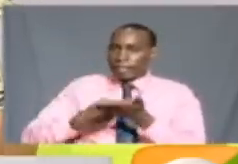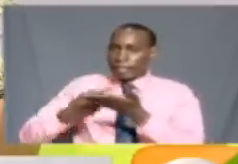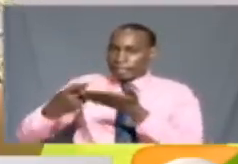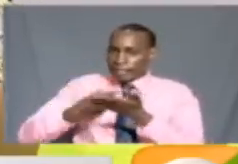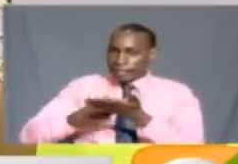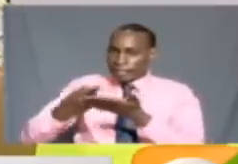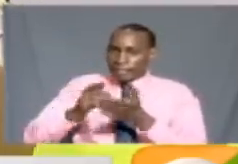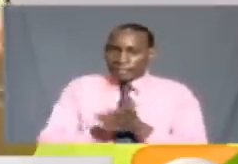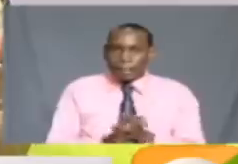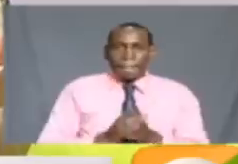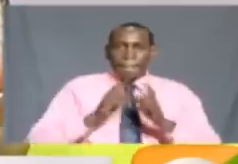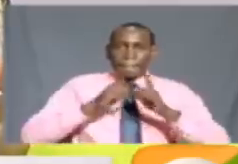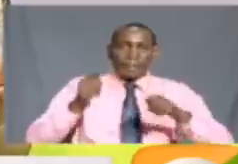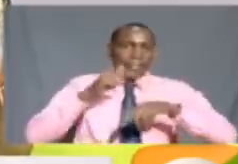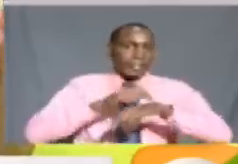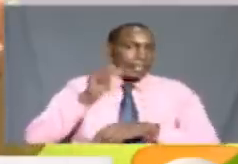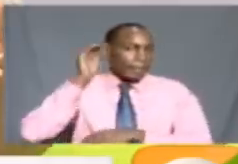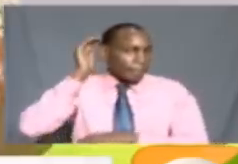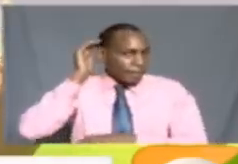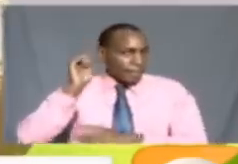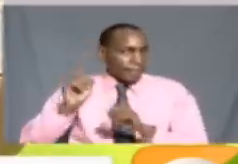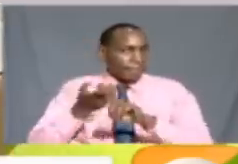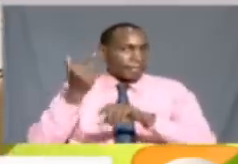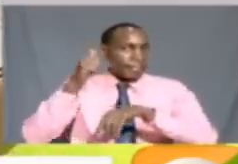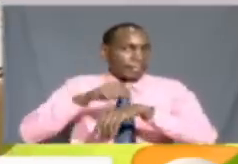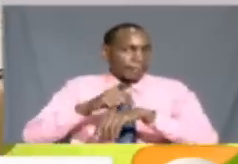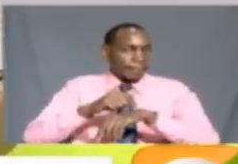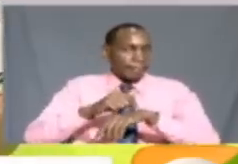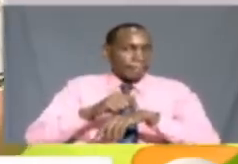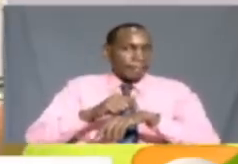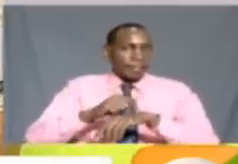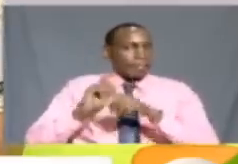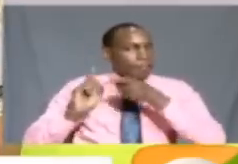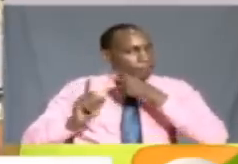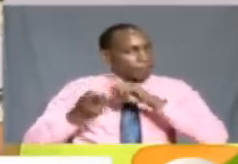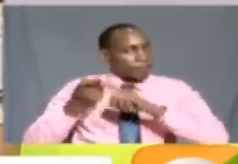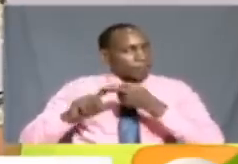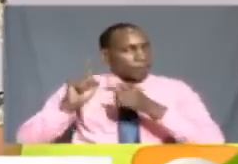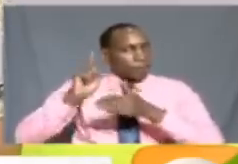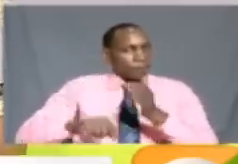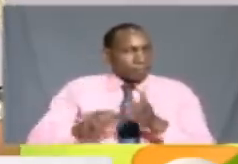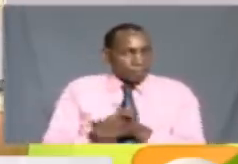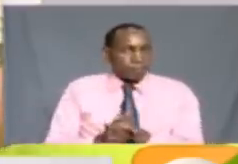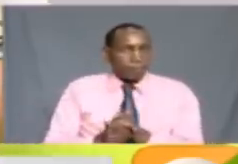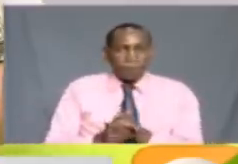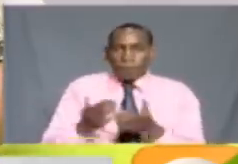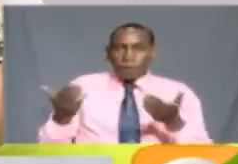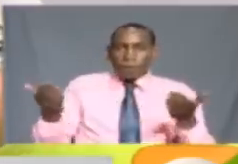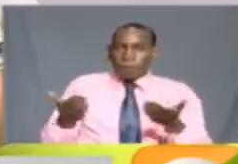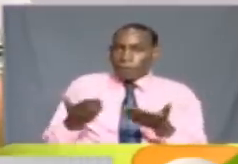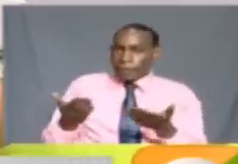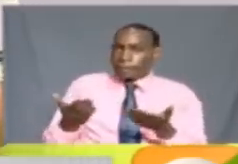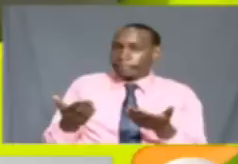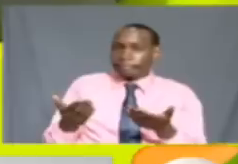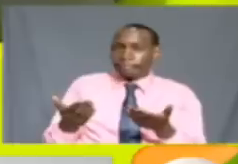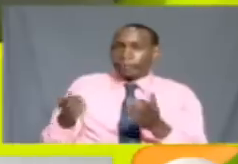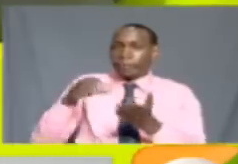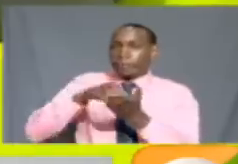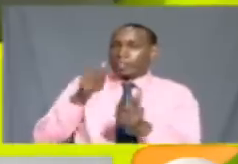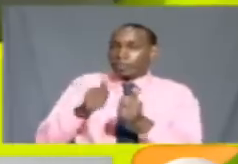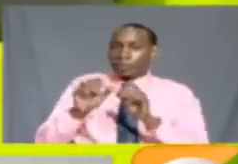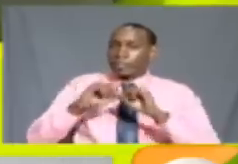But when you heard this the first time, what was going through your mind just in terms of where have we gotten in terms of